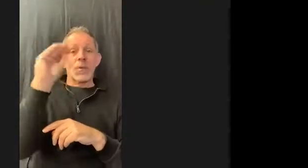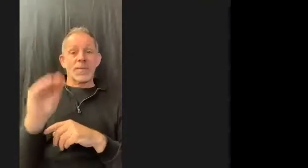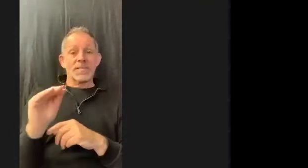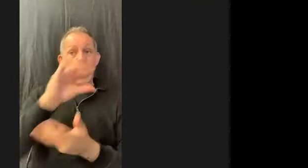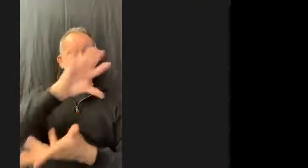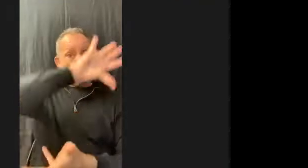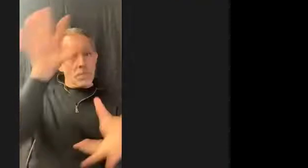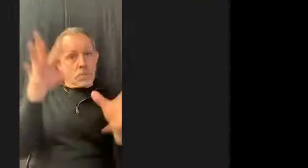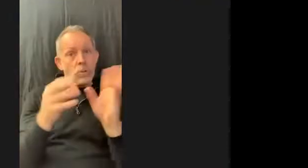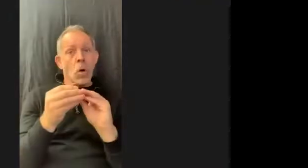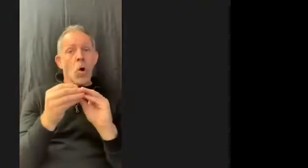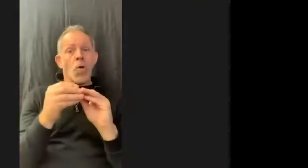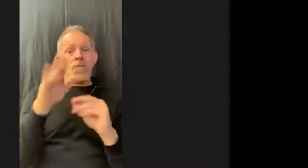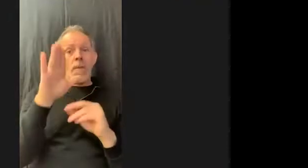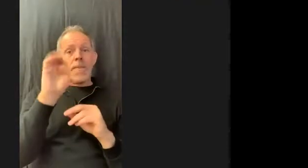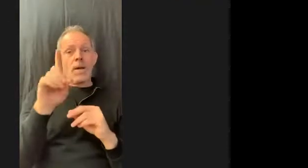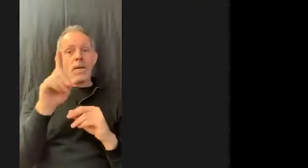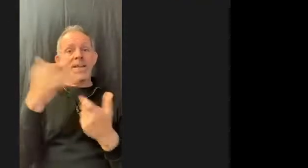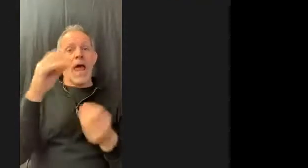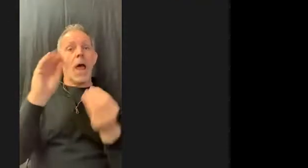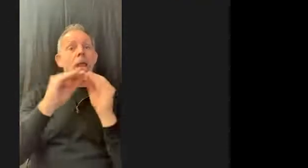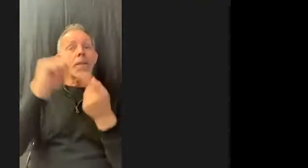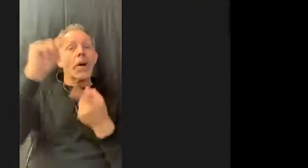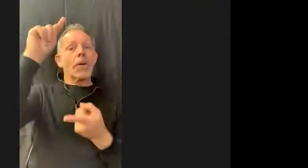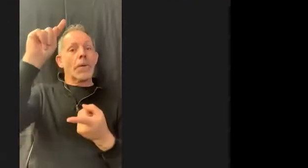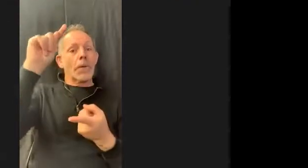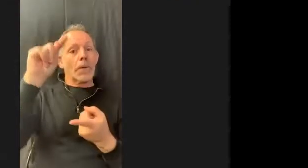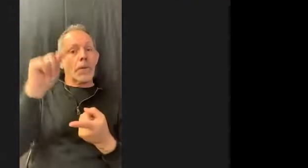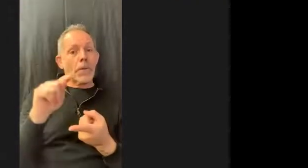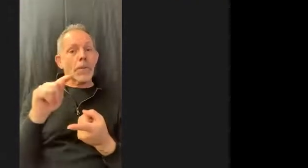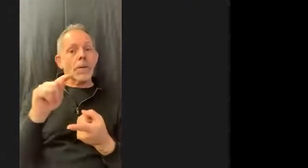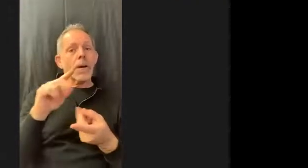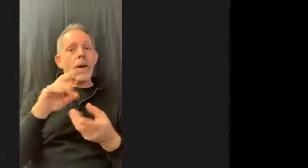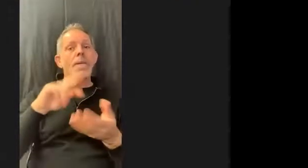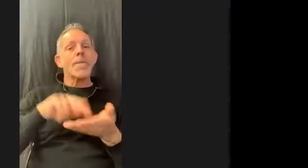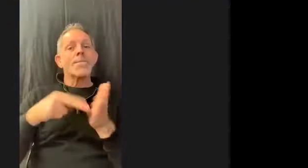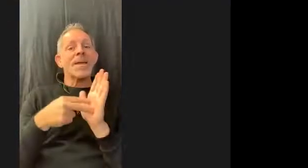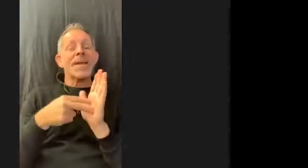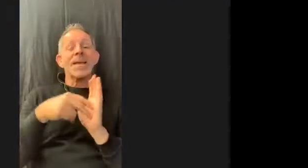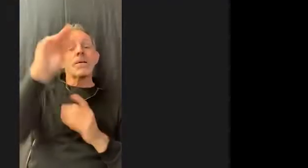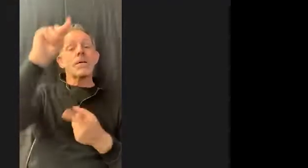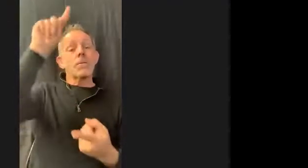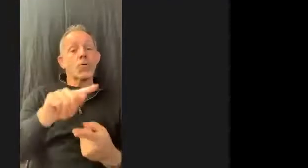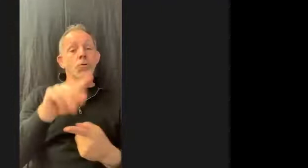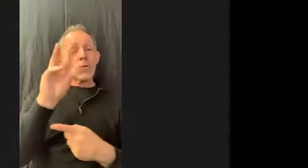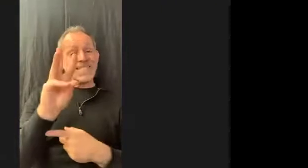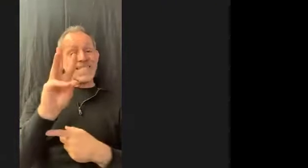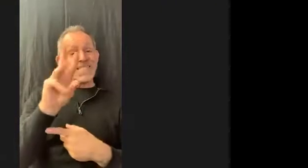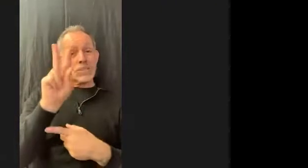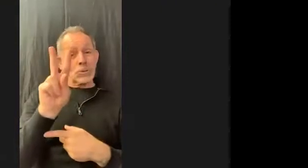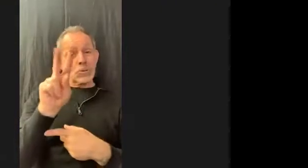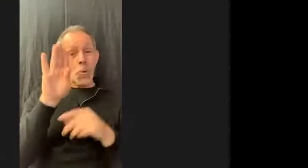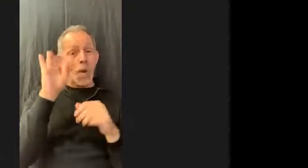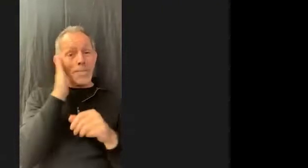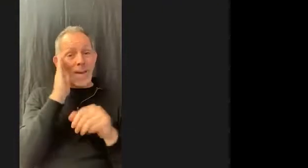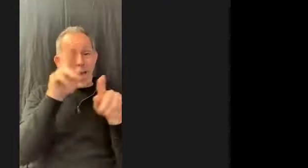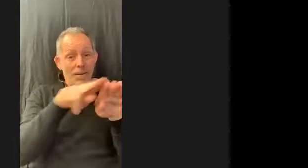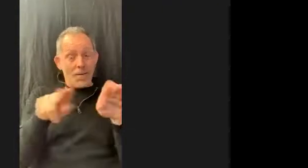1/3 drop. Again, that's very welcome, less than 10% of the roughly 700 hospital beds in the